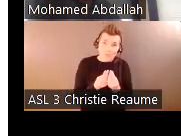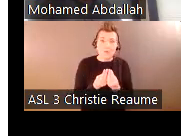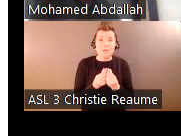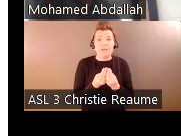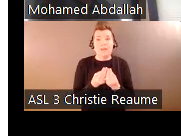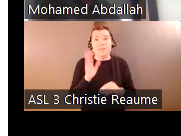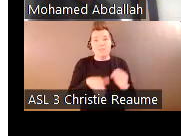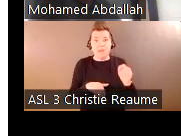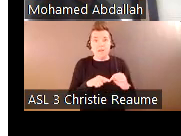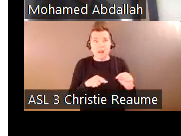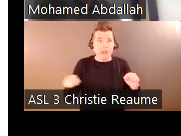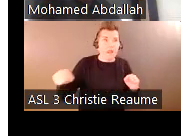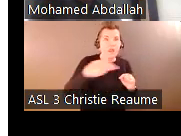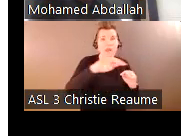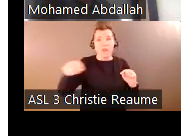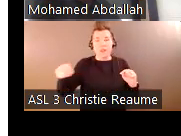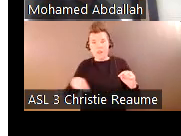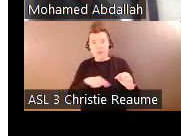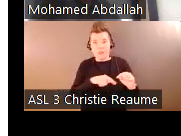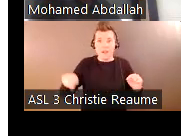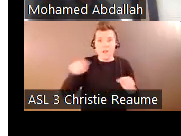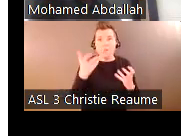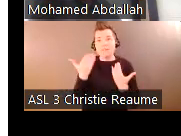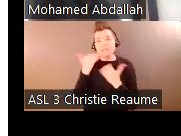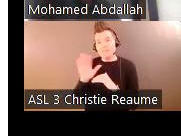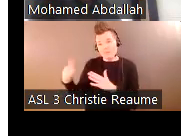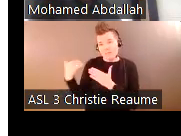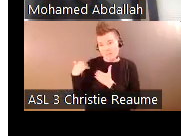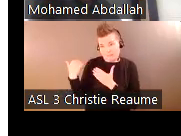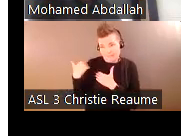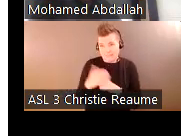third party and limit that liability.